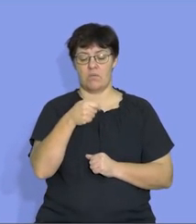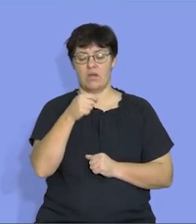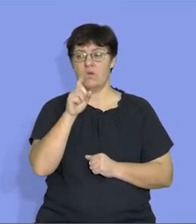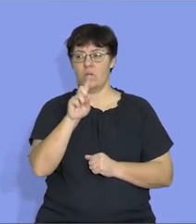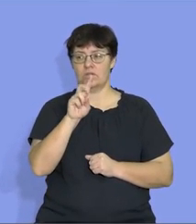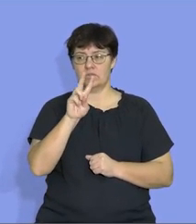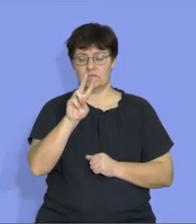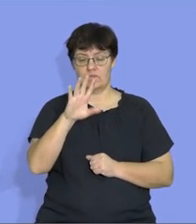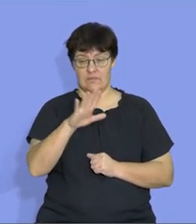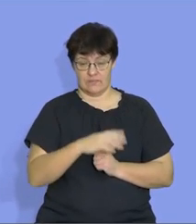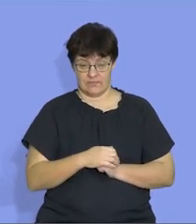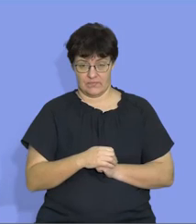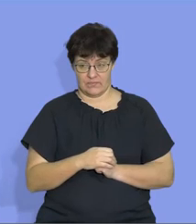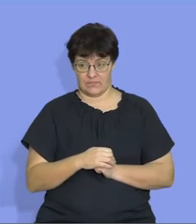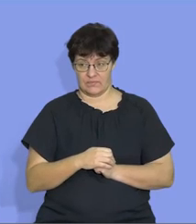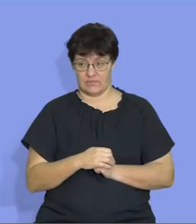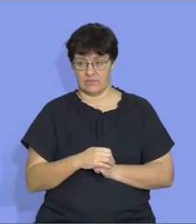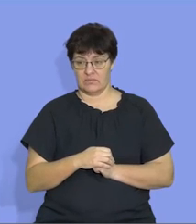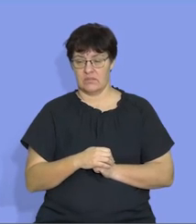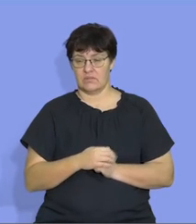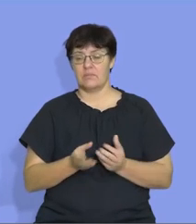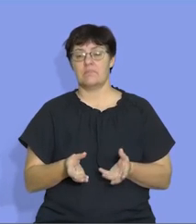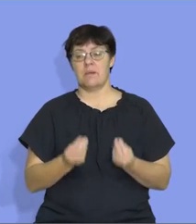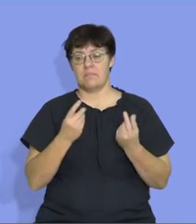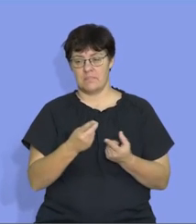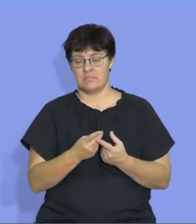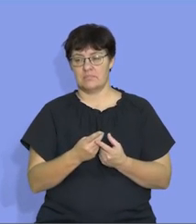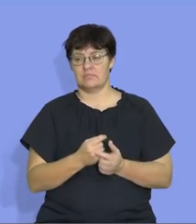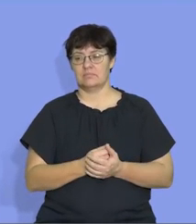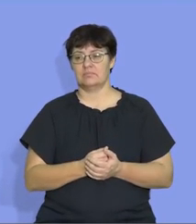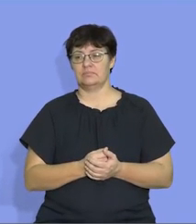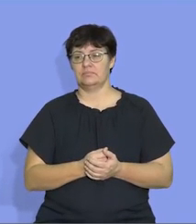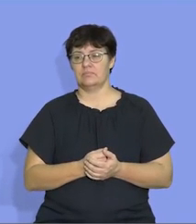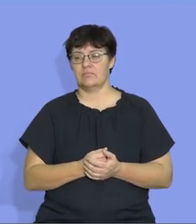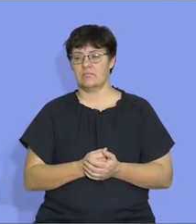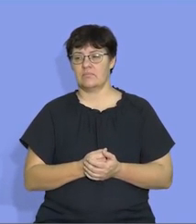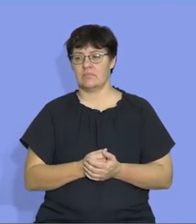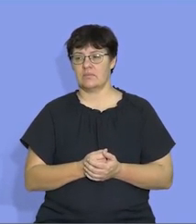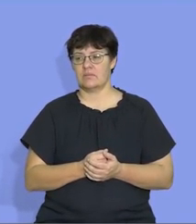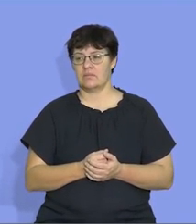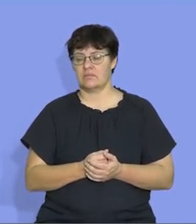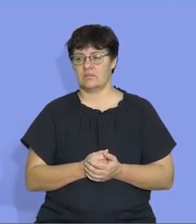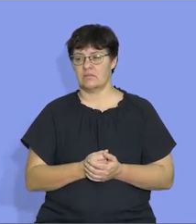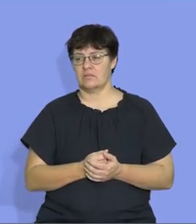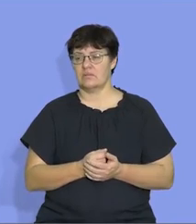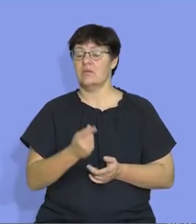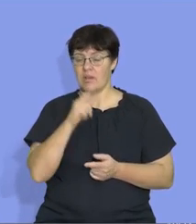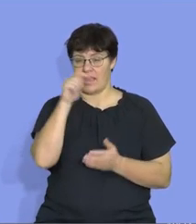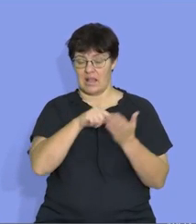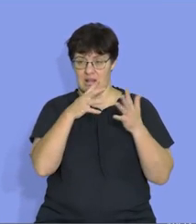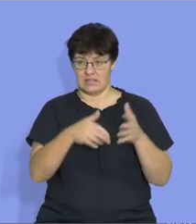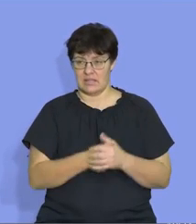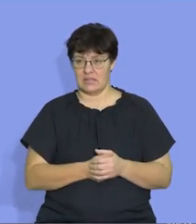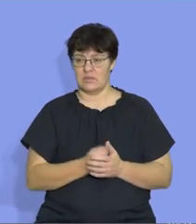0.125, okay. So we are able to determine the concentration. So from there, we can go to our calculator